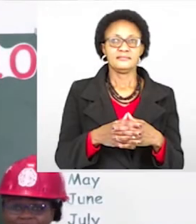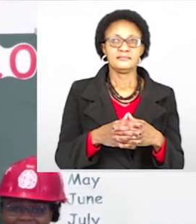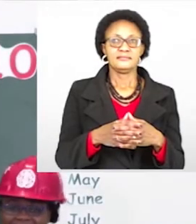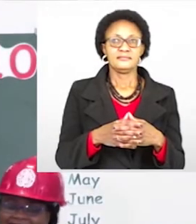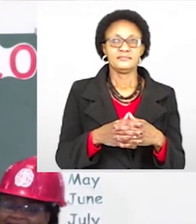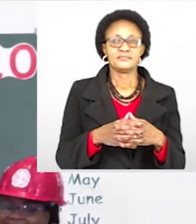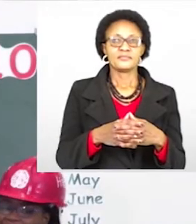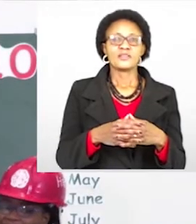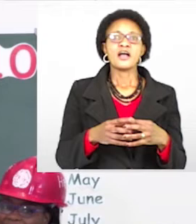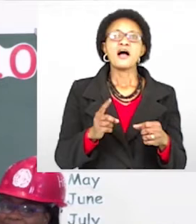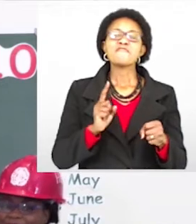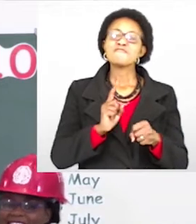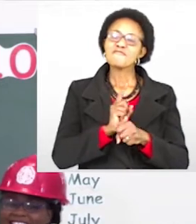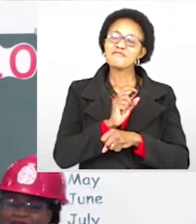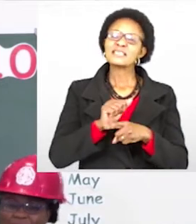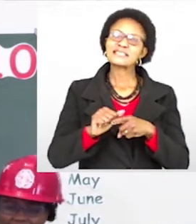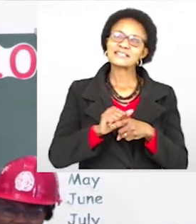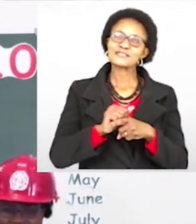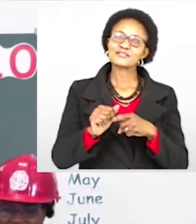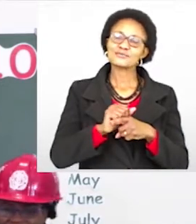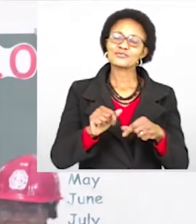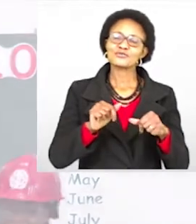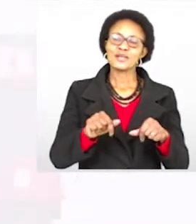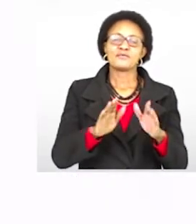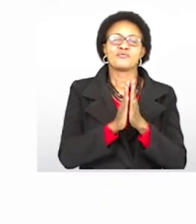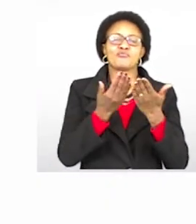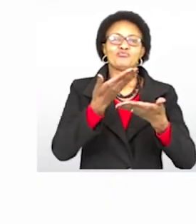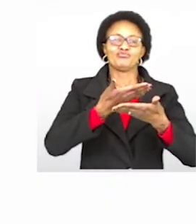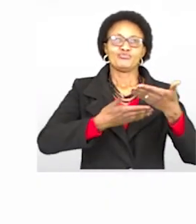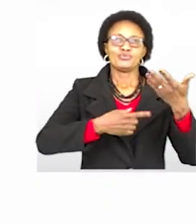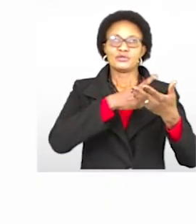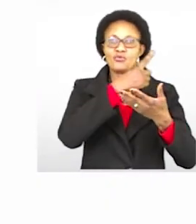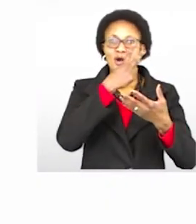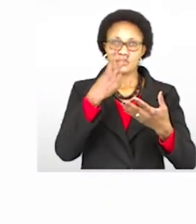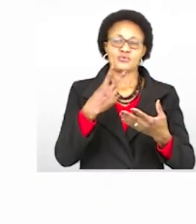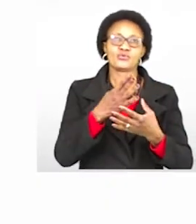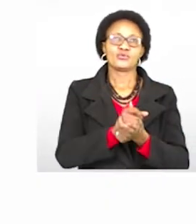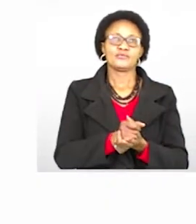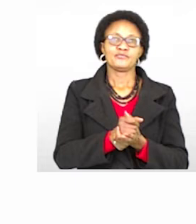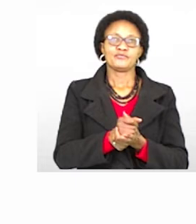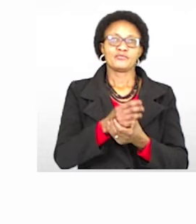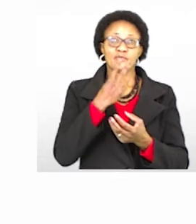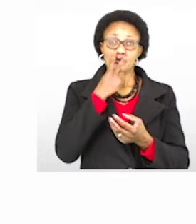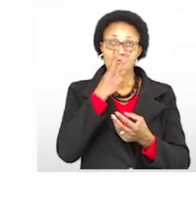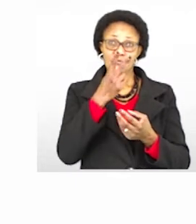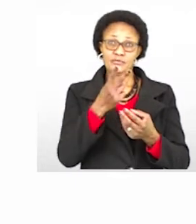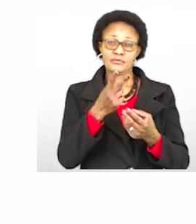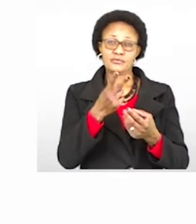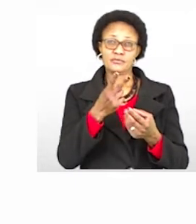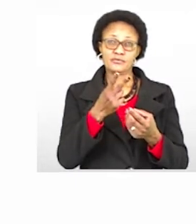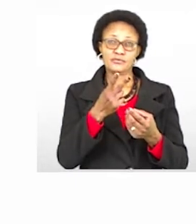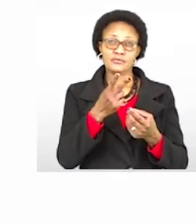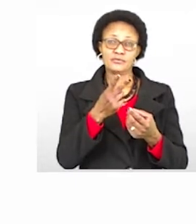Our first exercise can be found on page 12. If we look on page 12, we have